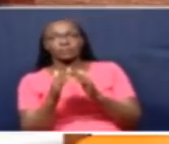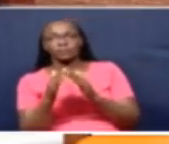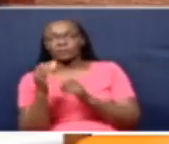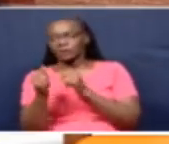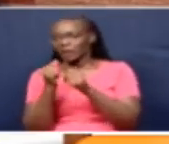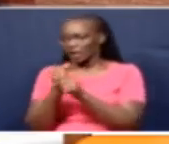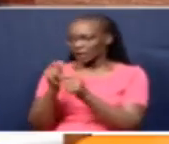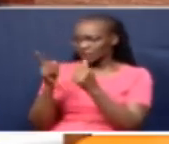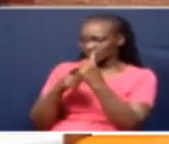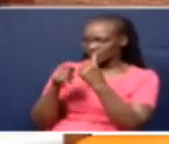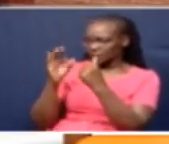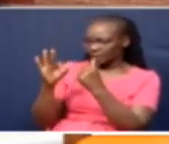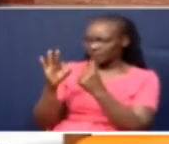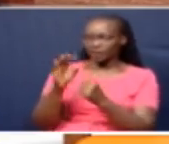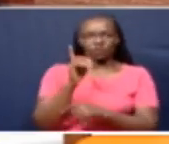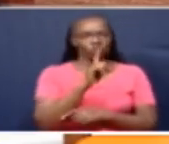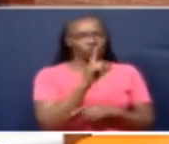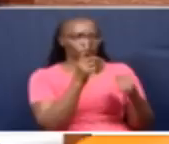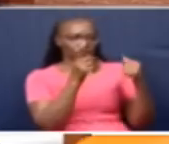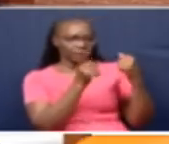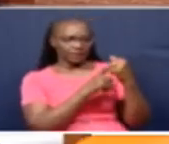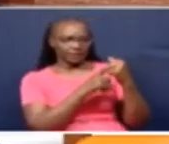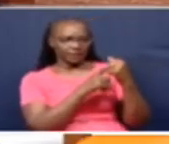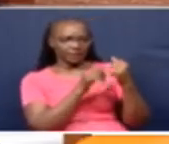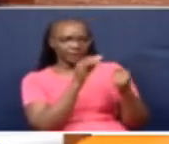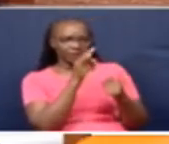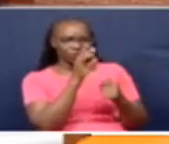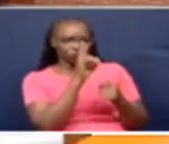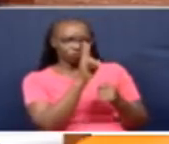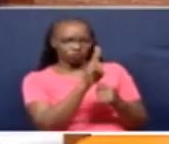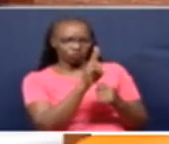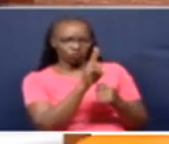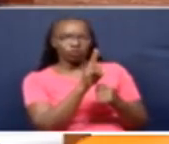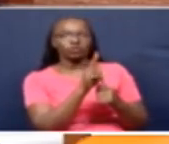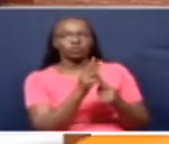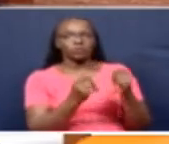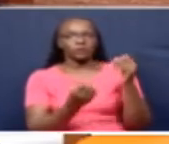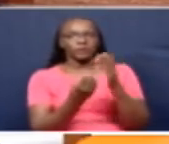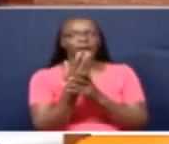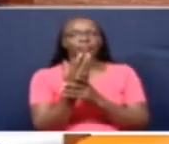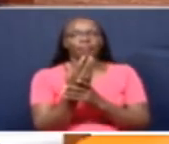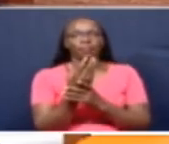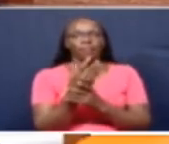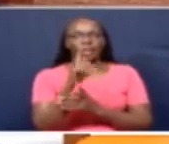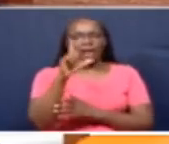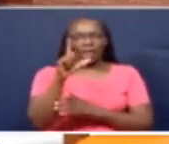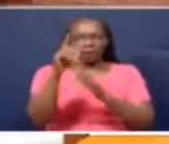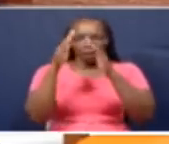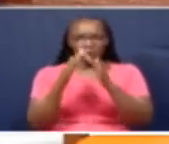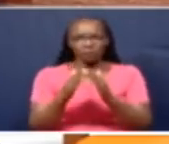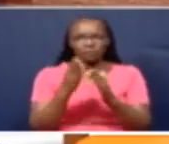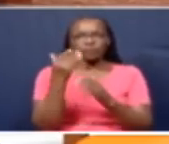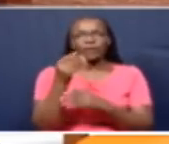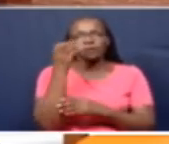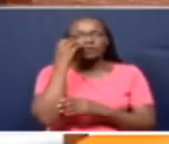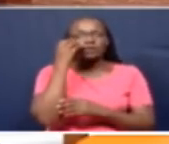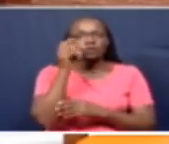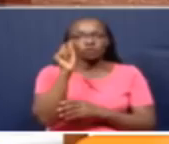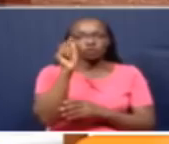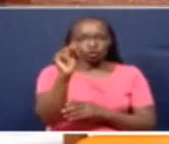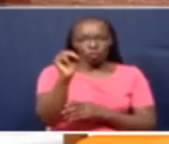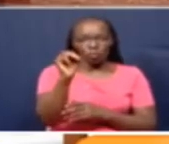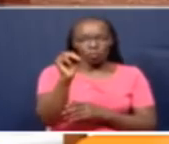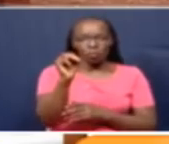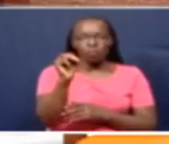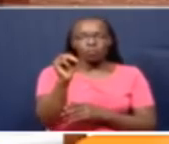62 came to Lancaster house. Yes. I wrote that song at that time. Because Tom was sure he was going to be the chairman. Tom Boyer.